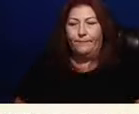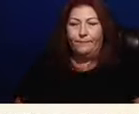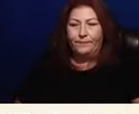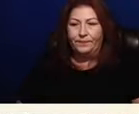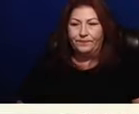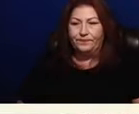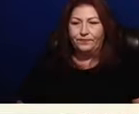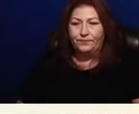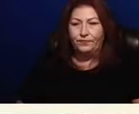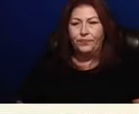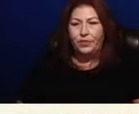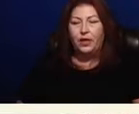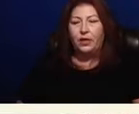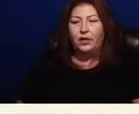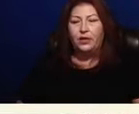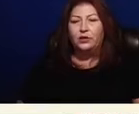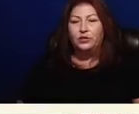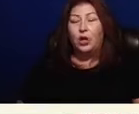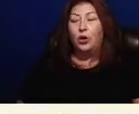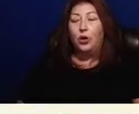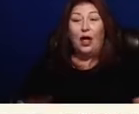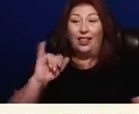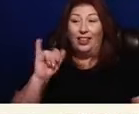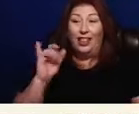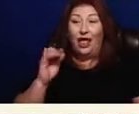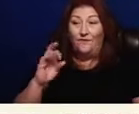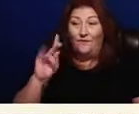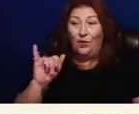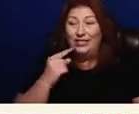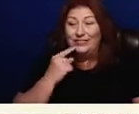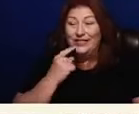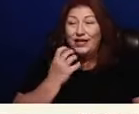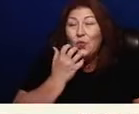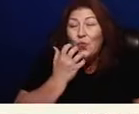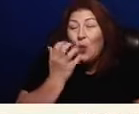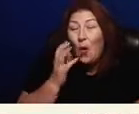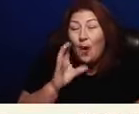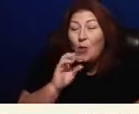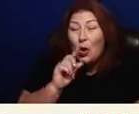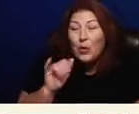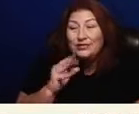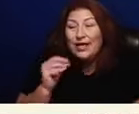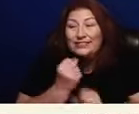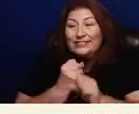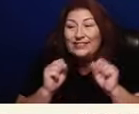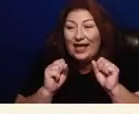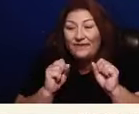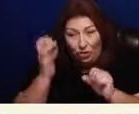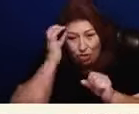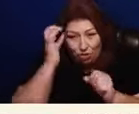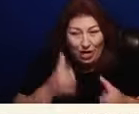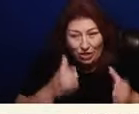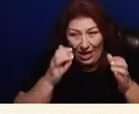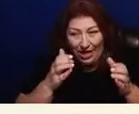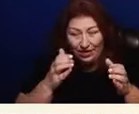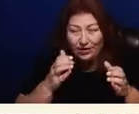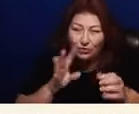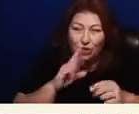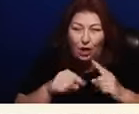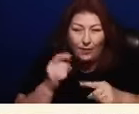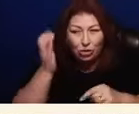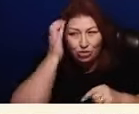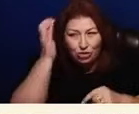So like Forky said, it's warm, cozy, and safe. the trash can, right? So he was talking about trash as warm,